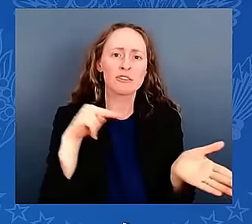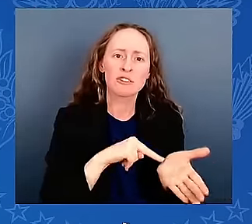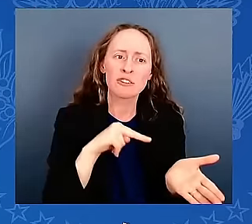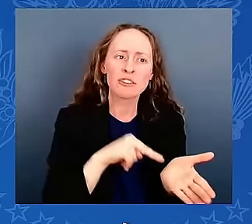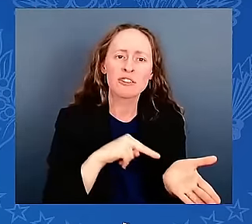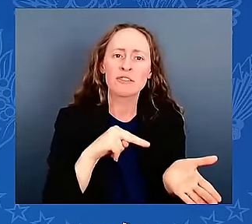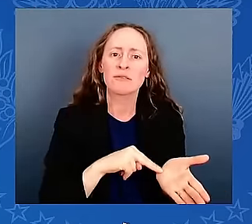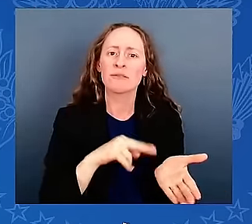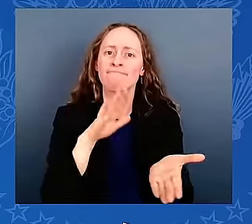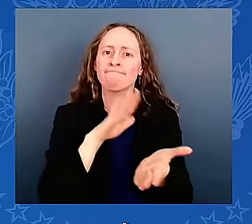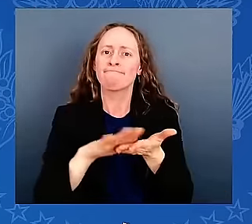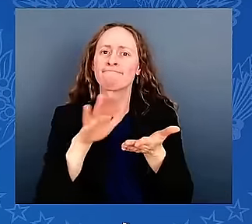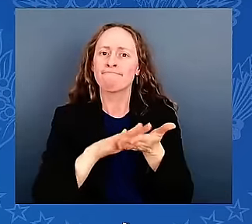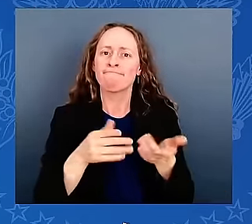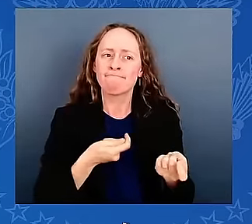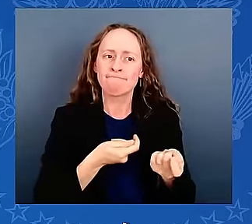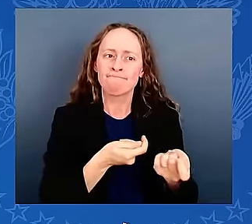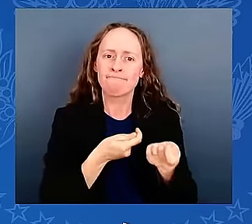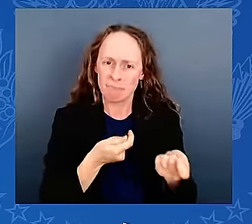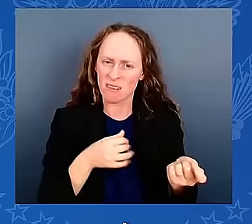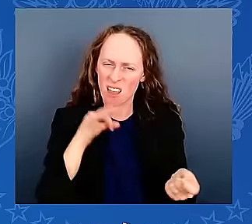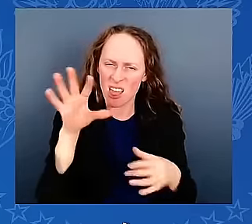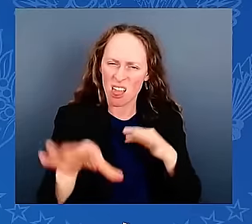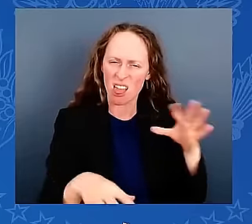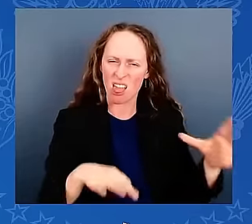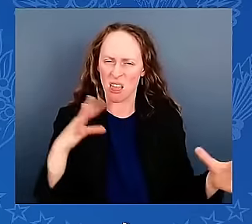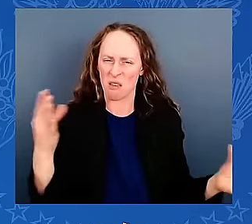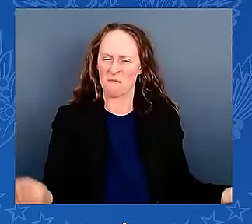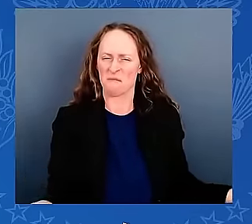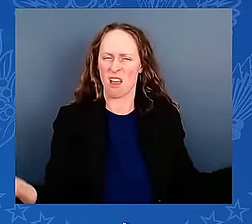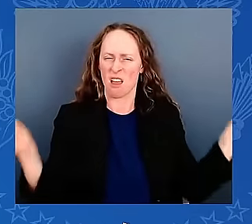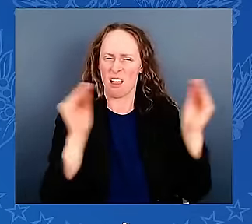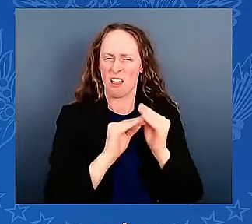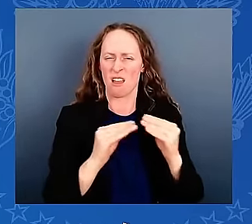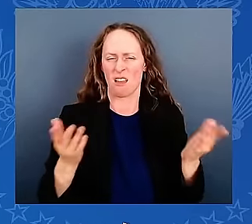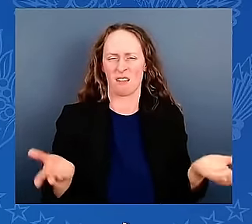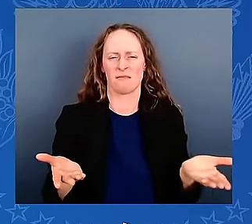And when we do that, that alone will generate